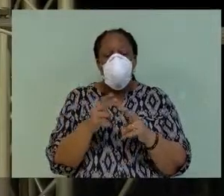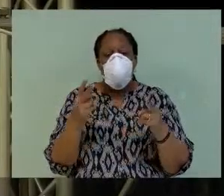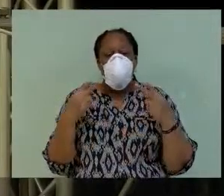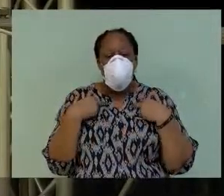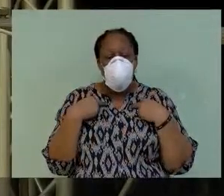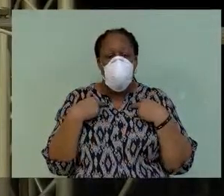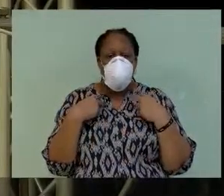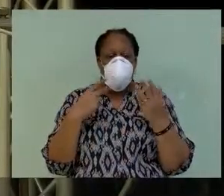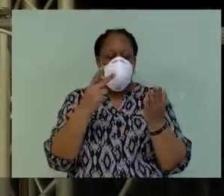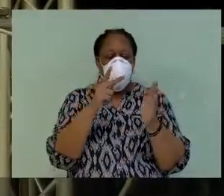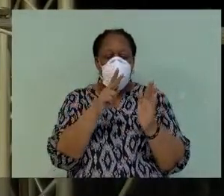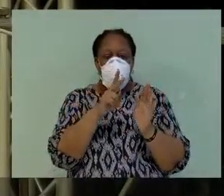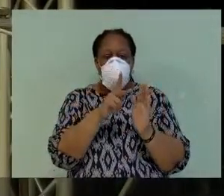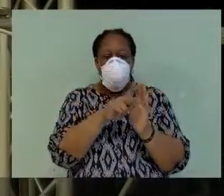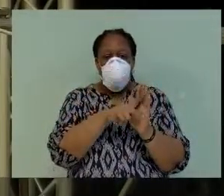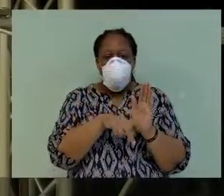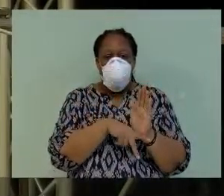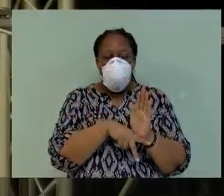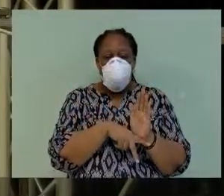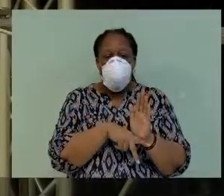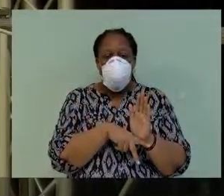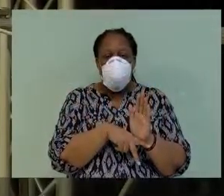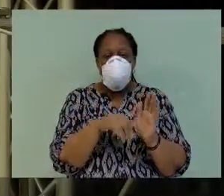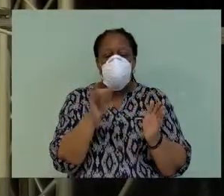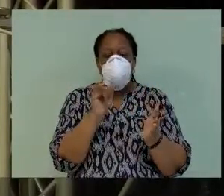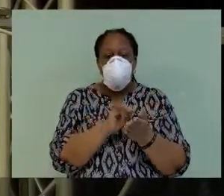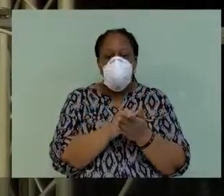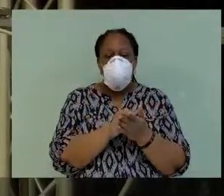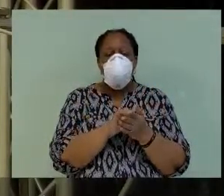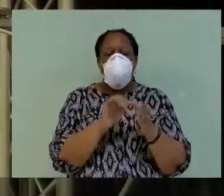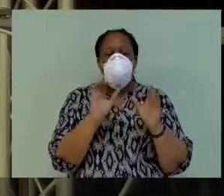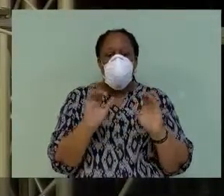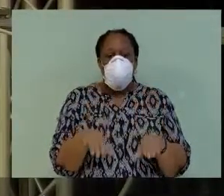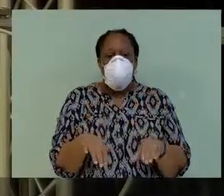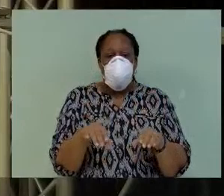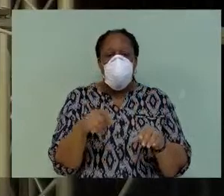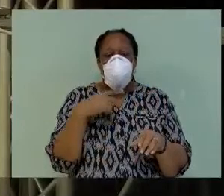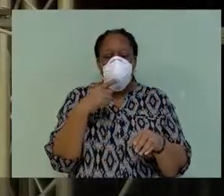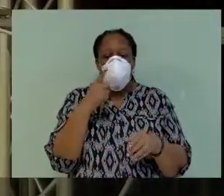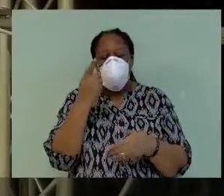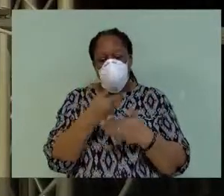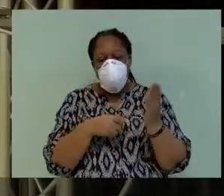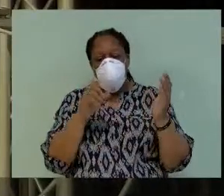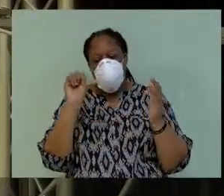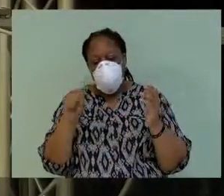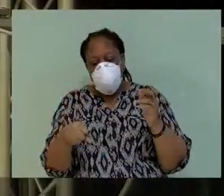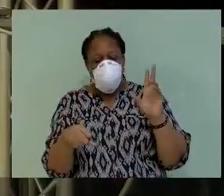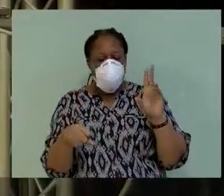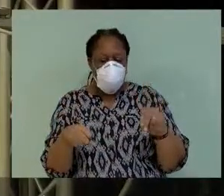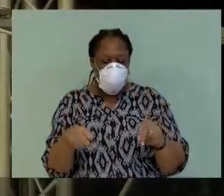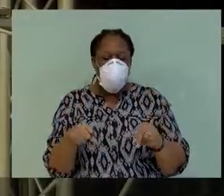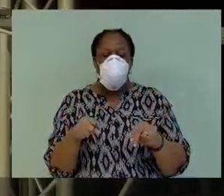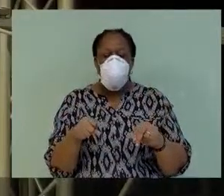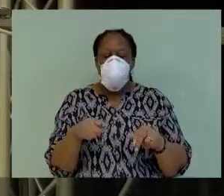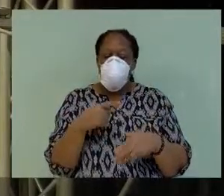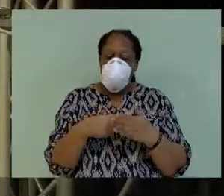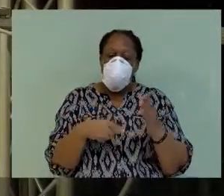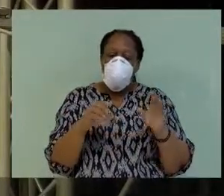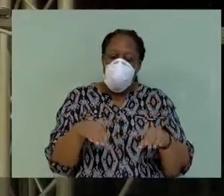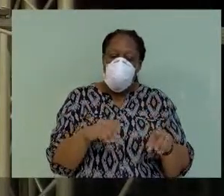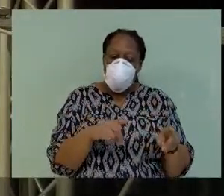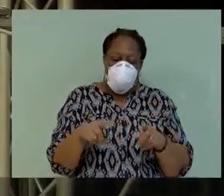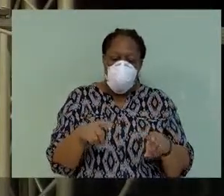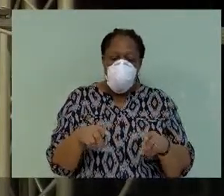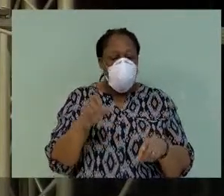of that project, and we will be coming to you very shortly with the completed document. The National